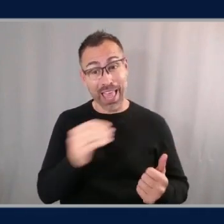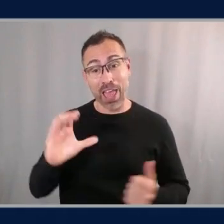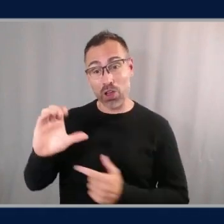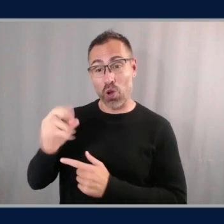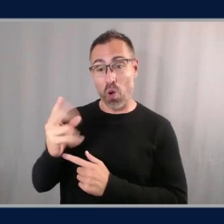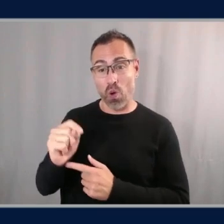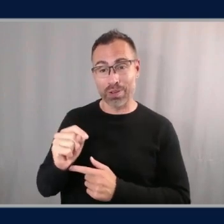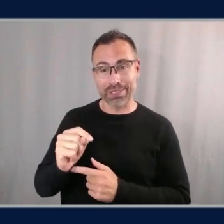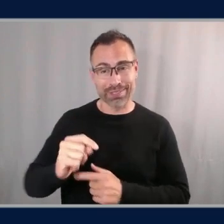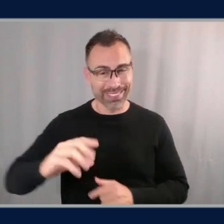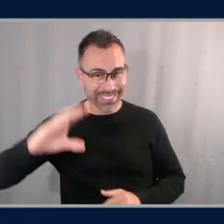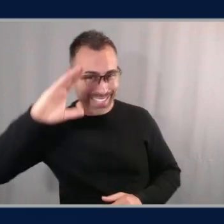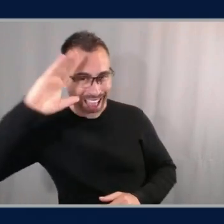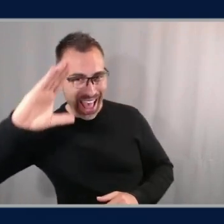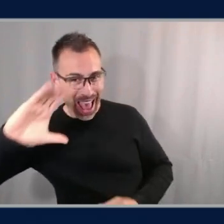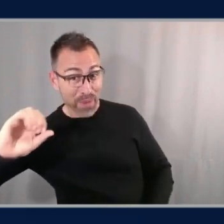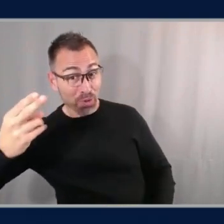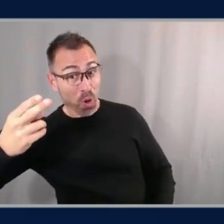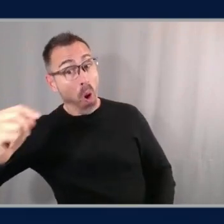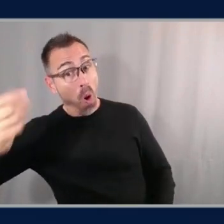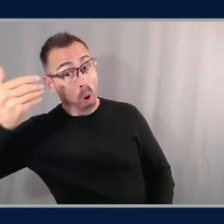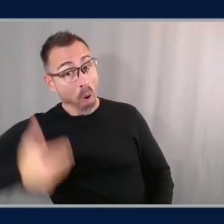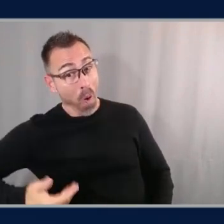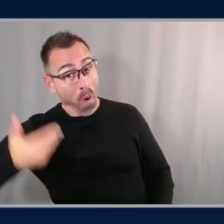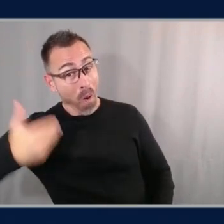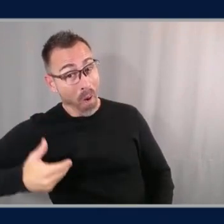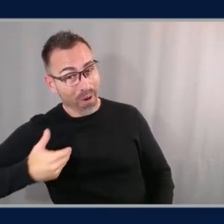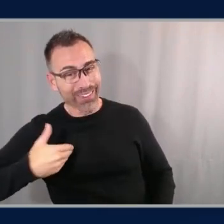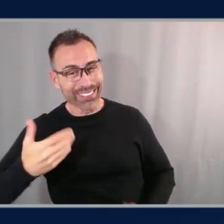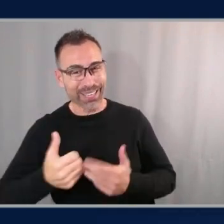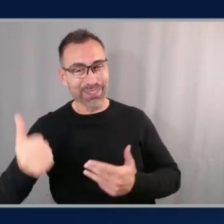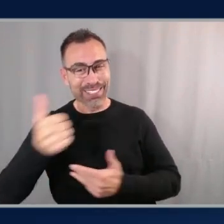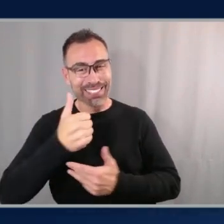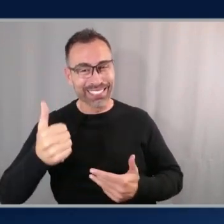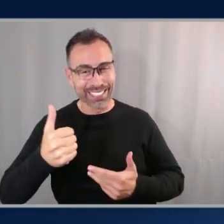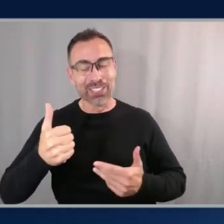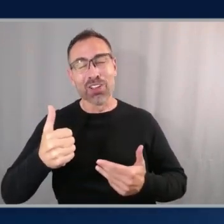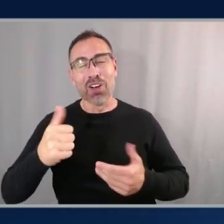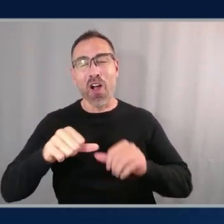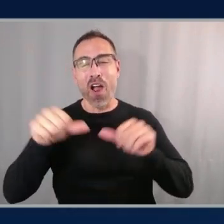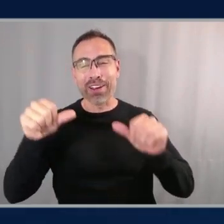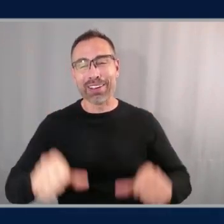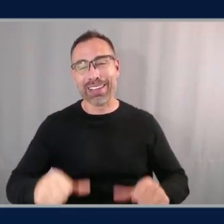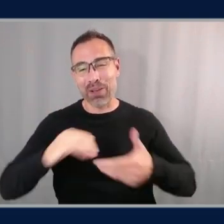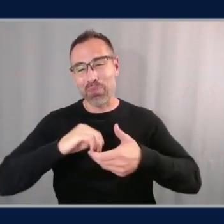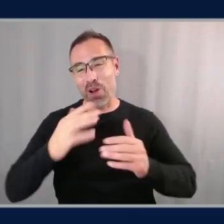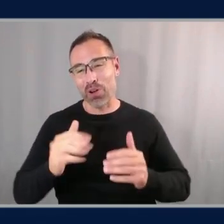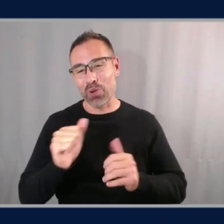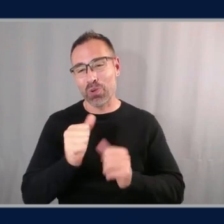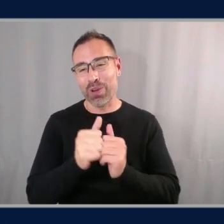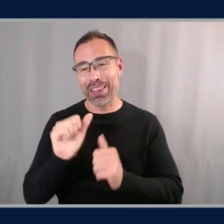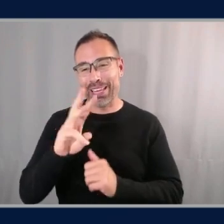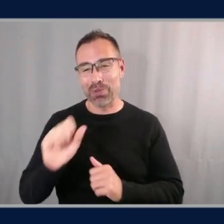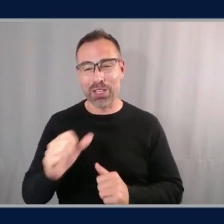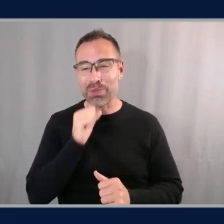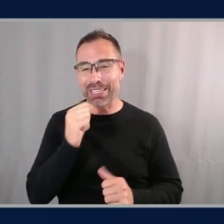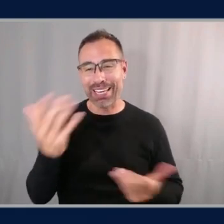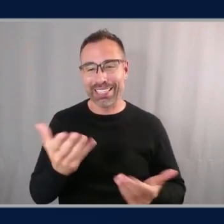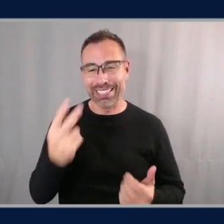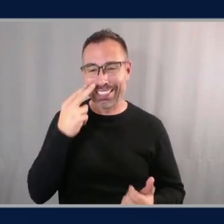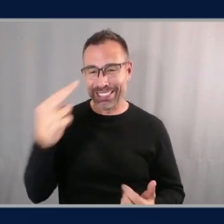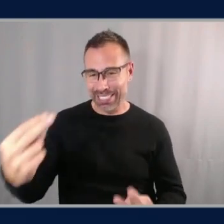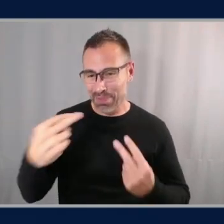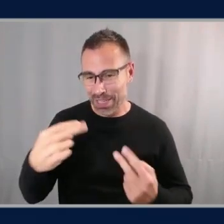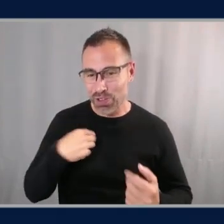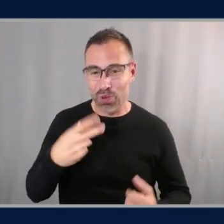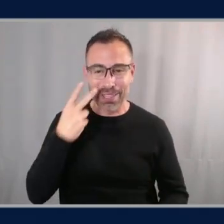I'm co-host. My name is Adrian Samuel. I'm a partner architect here at AWS, but nobody's here to see me. Everybody's here to see Mr. Jeff Barr. Jeff, how are you doing,